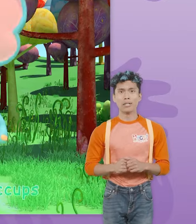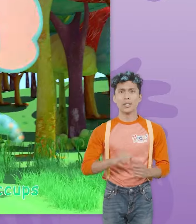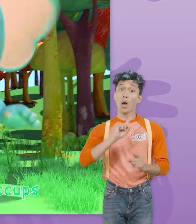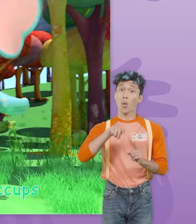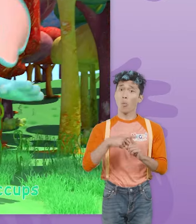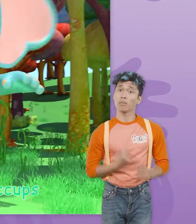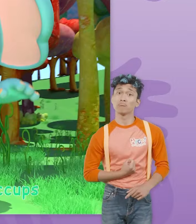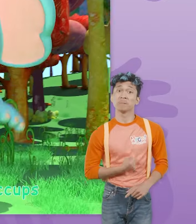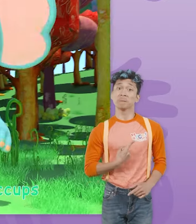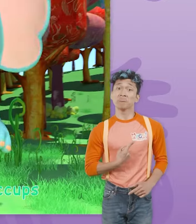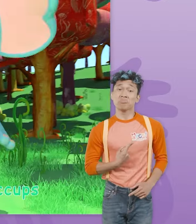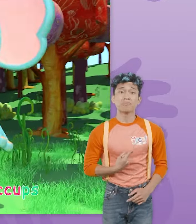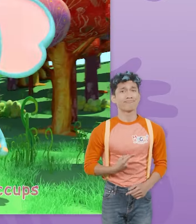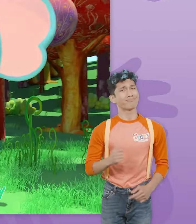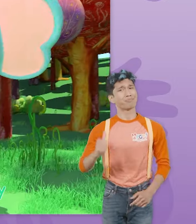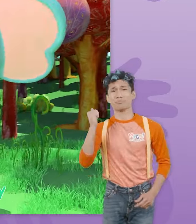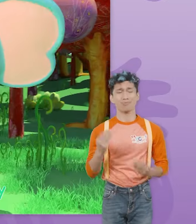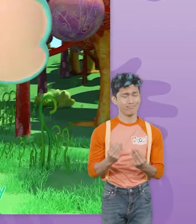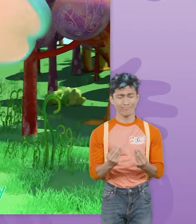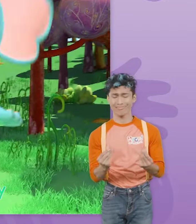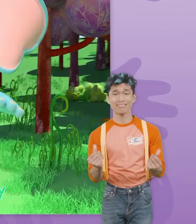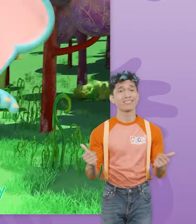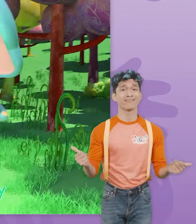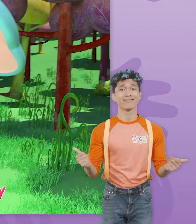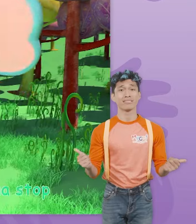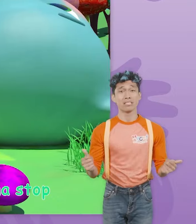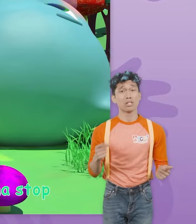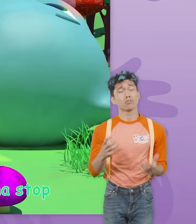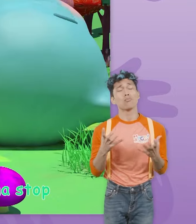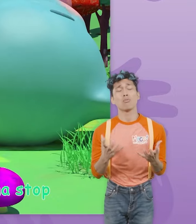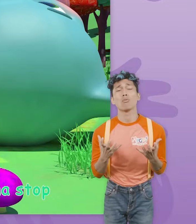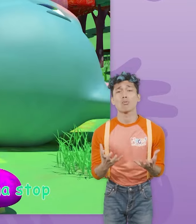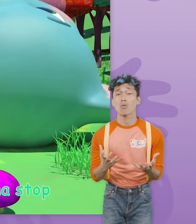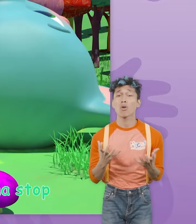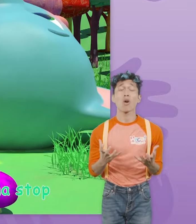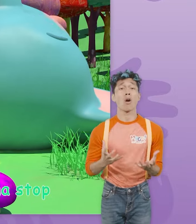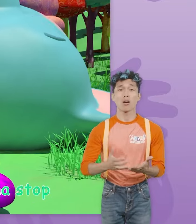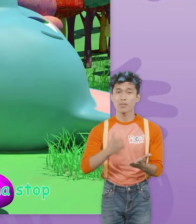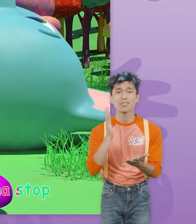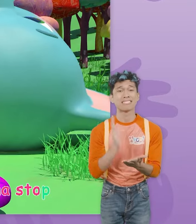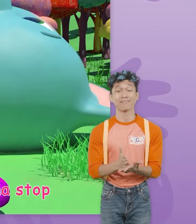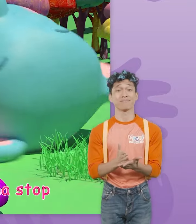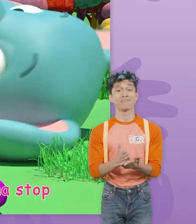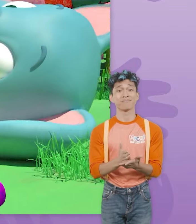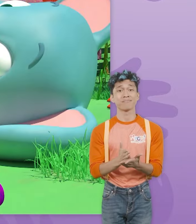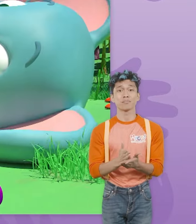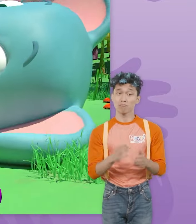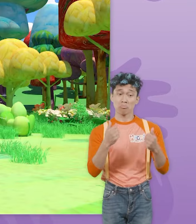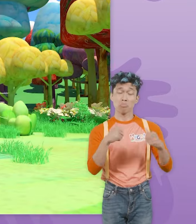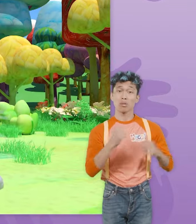When you start to have the hiccups and they just won't go away And you really, really, really want to stop